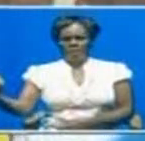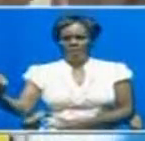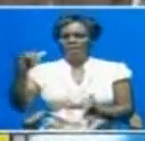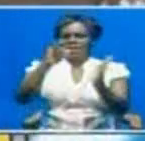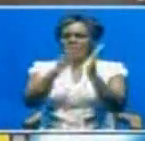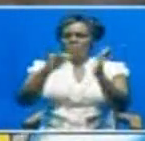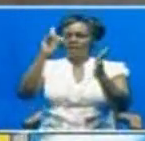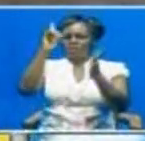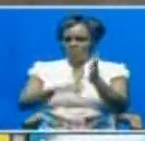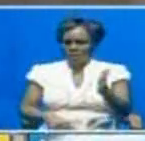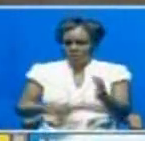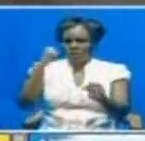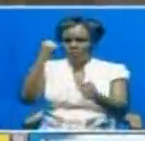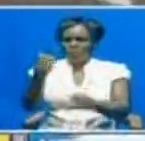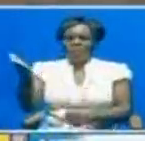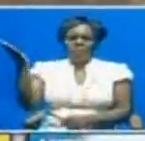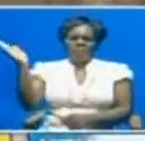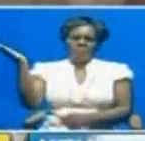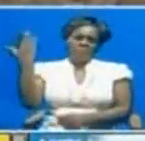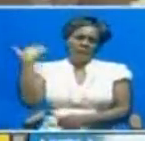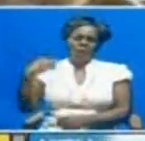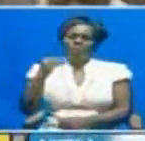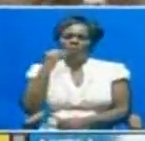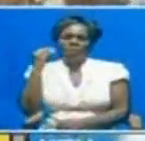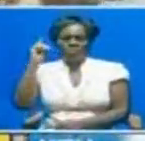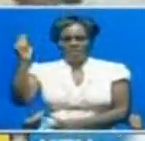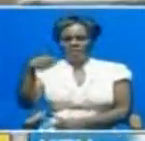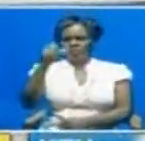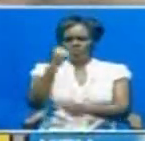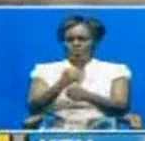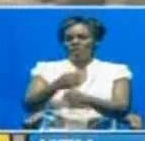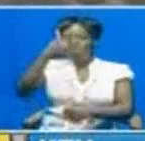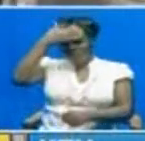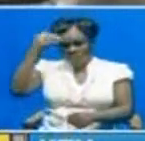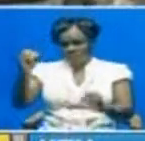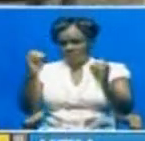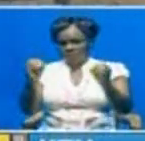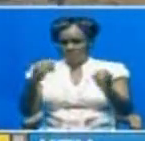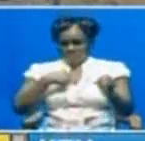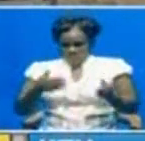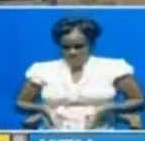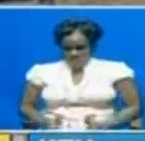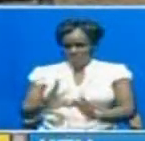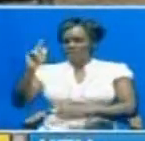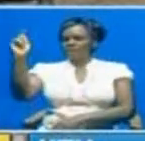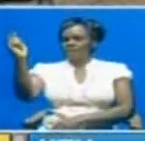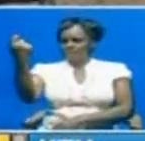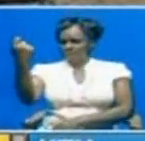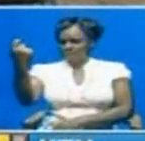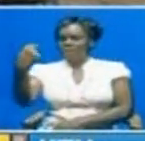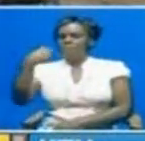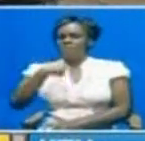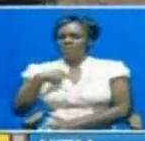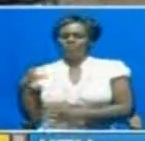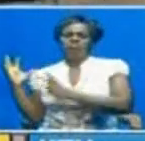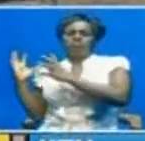the impact of what you are doing back home, your home country, Kenya? Don't forget that having been born in Kenya, I did not